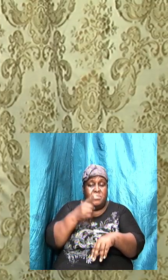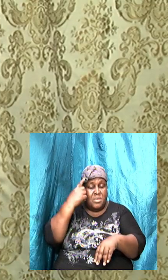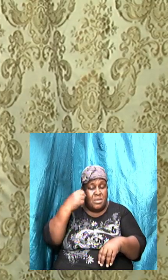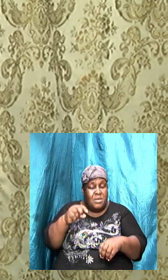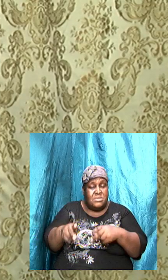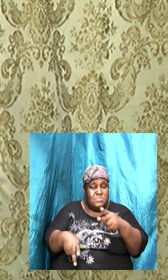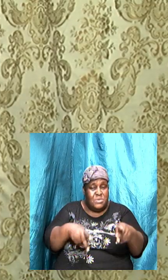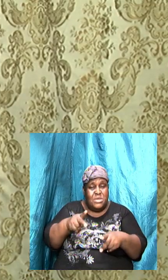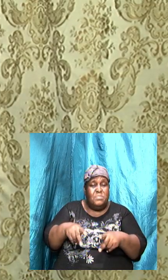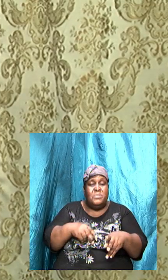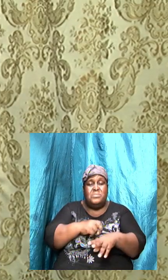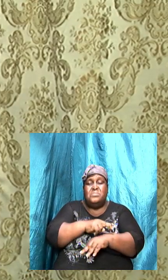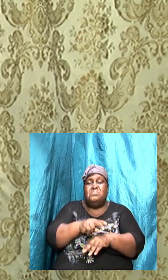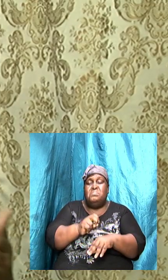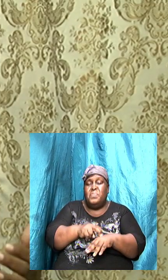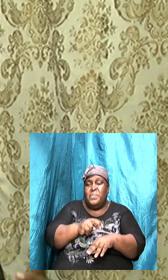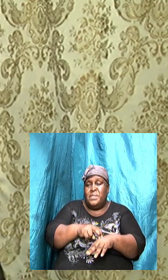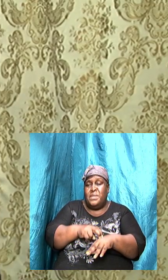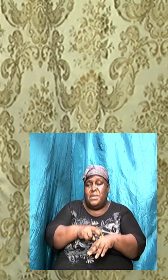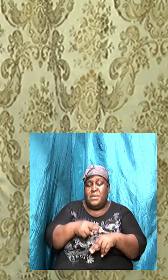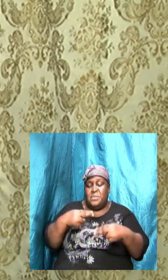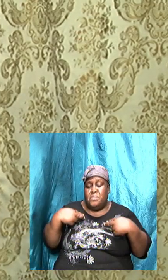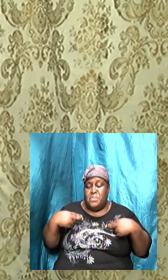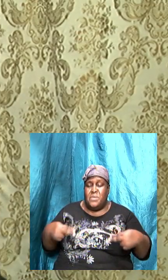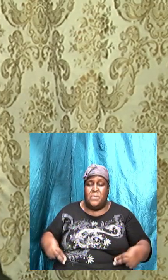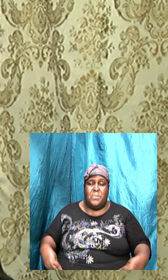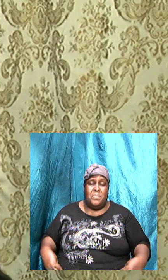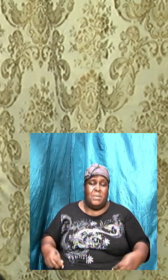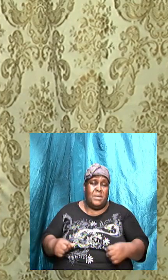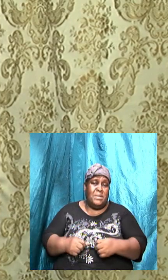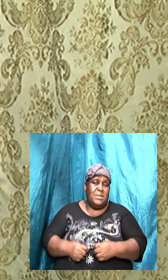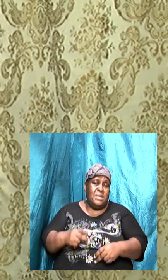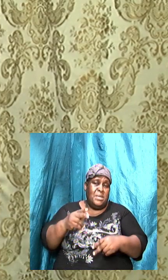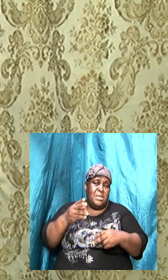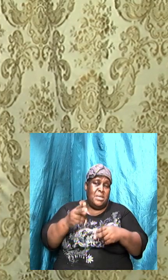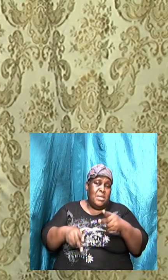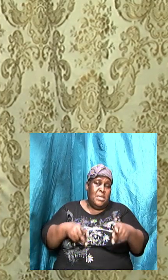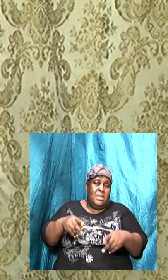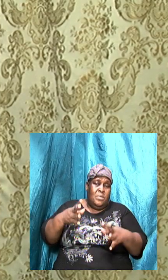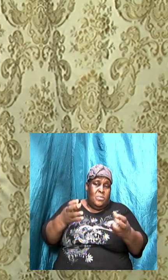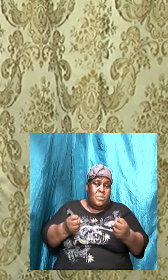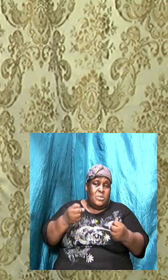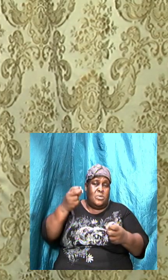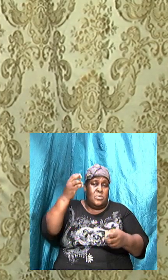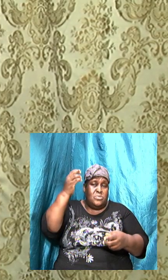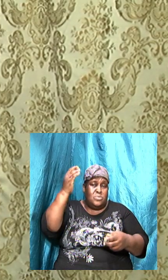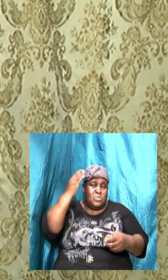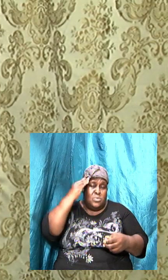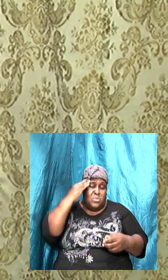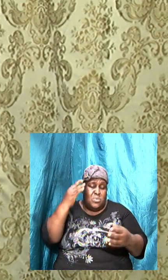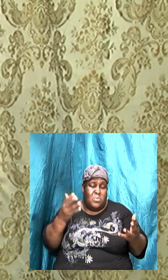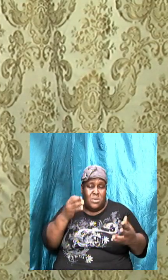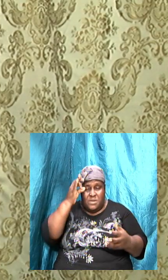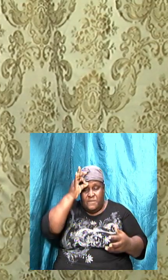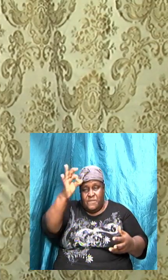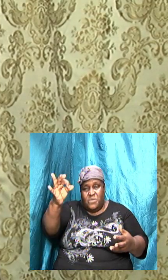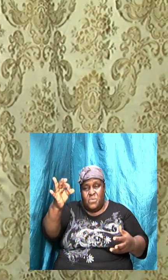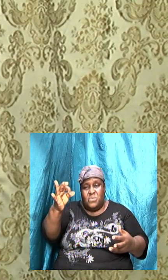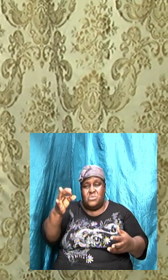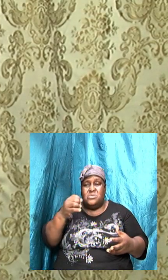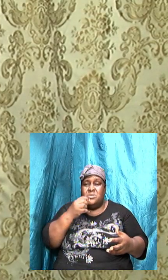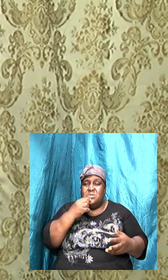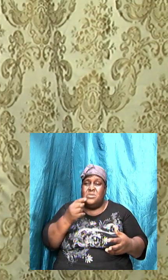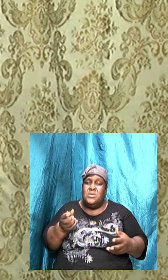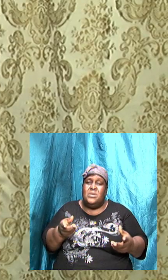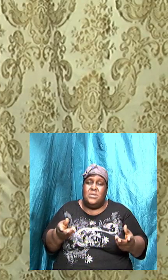normal tendency of humankind, because folks want to know what the future holds, many spend a lot